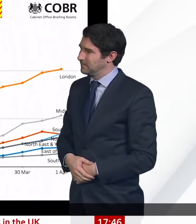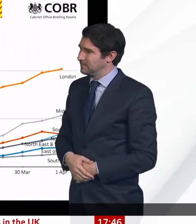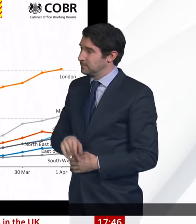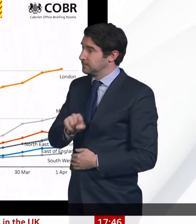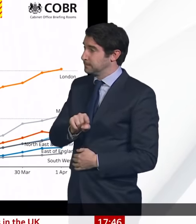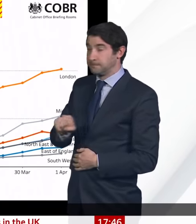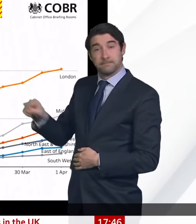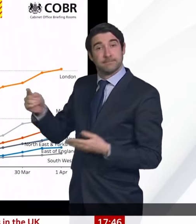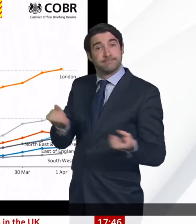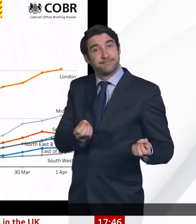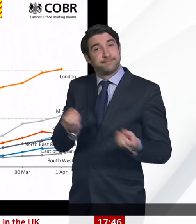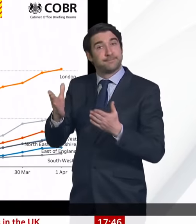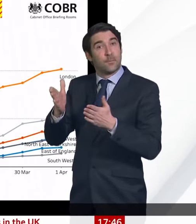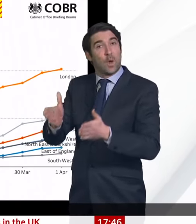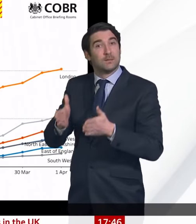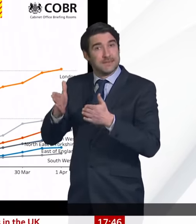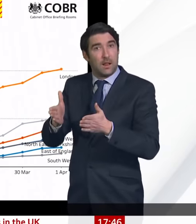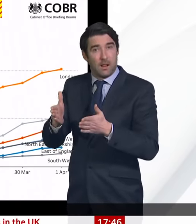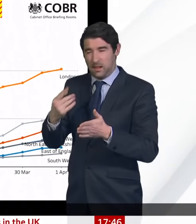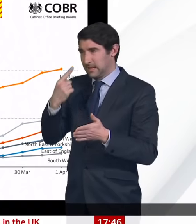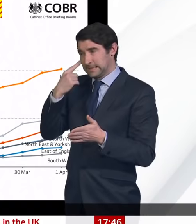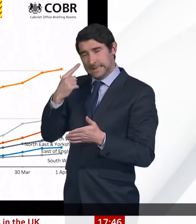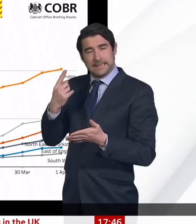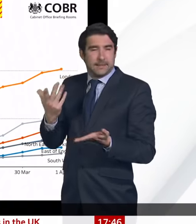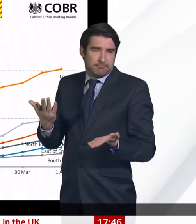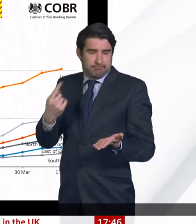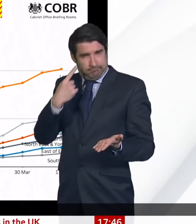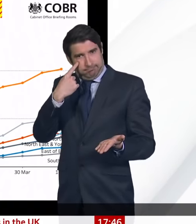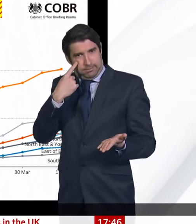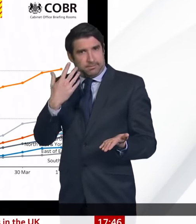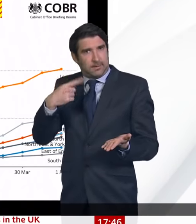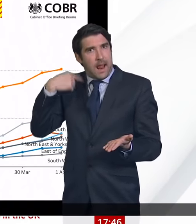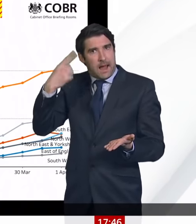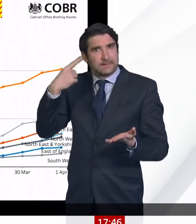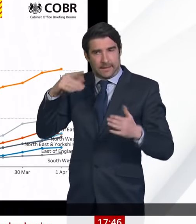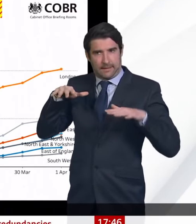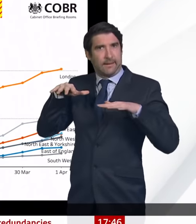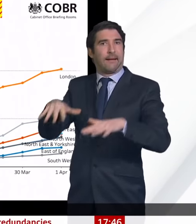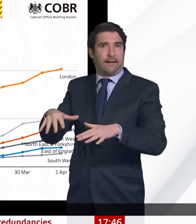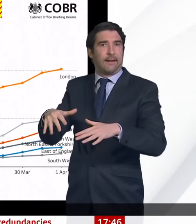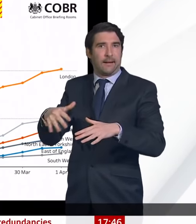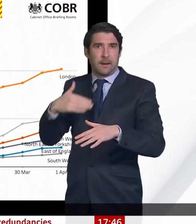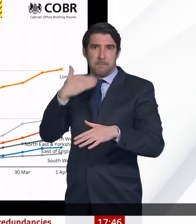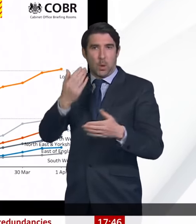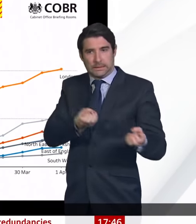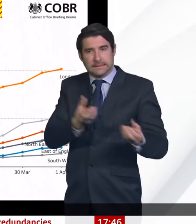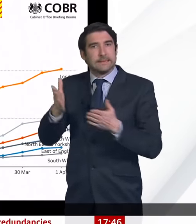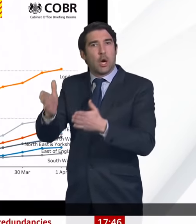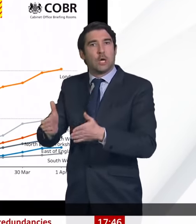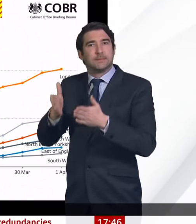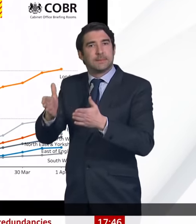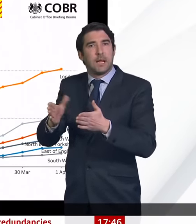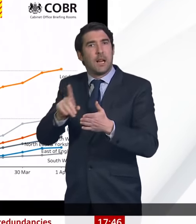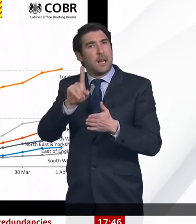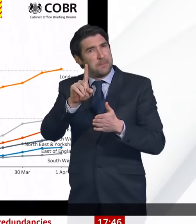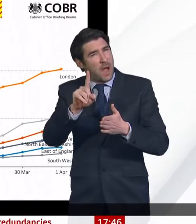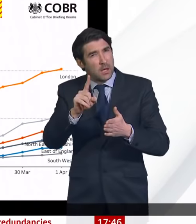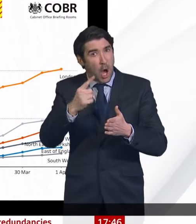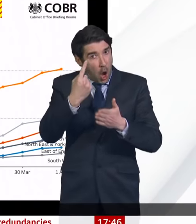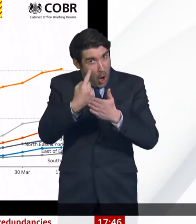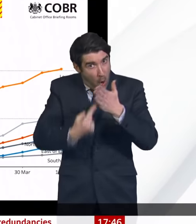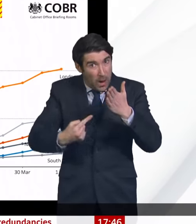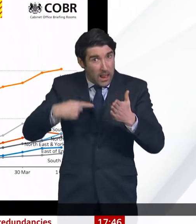London is ahead of the rest of the country and has seen more pressure. But you will also see that other areas in the country are now